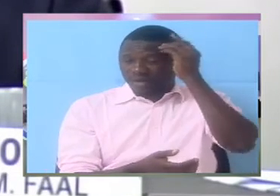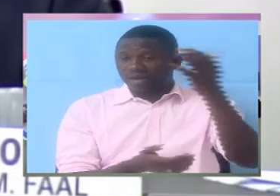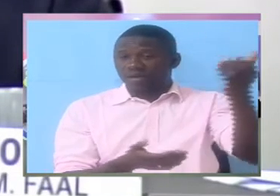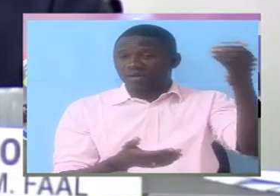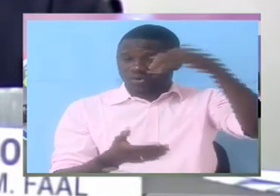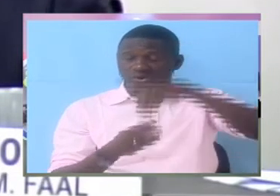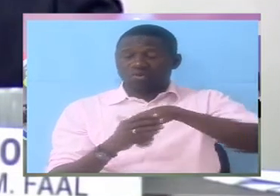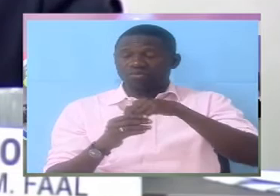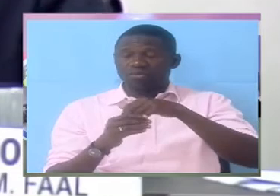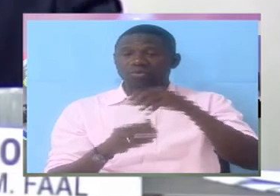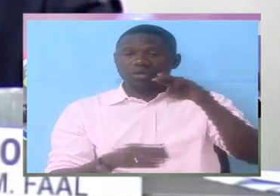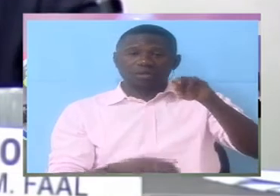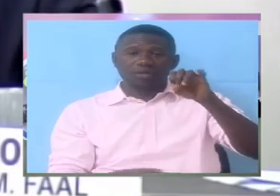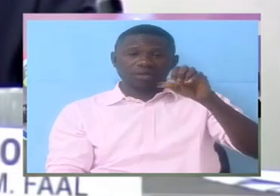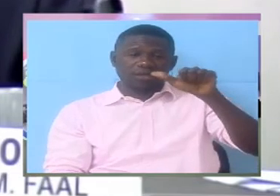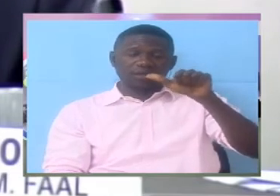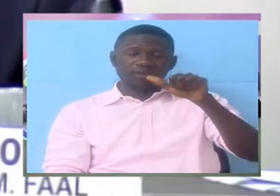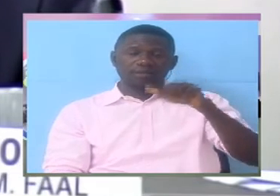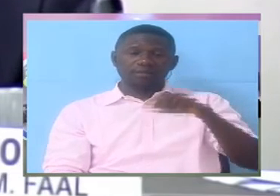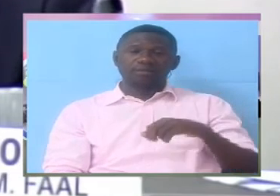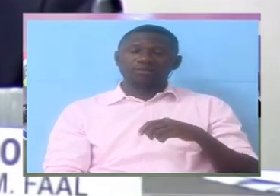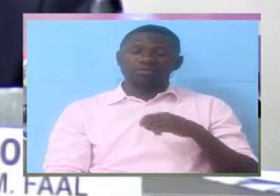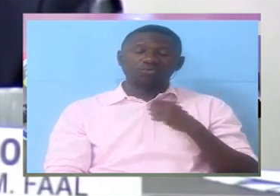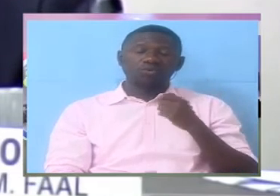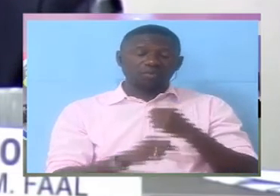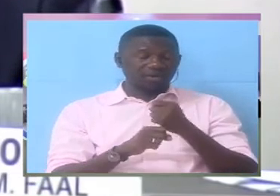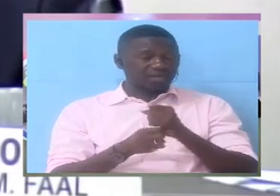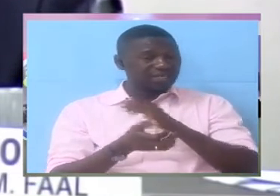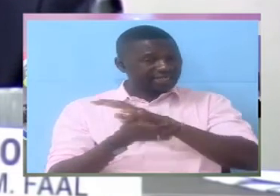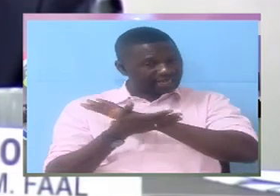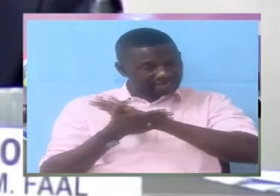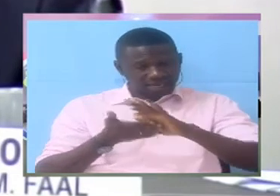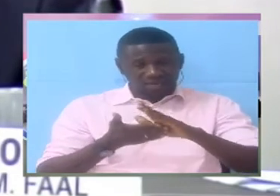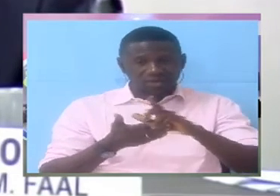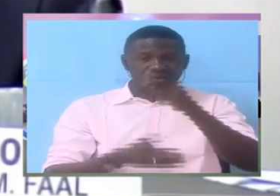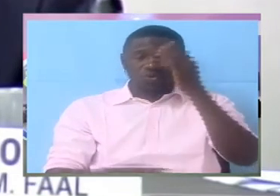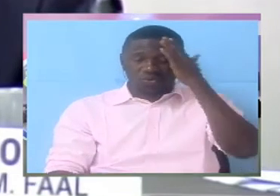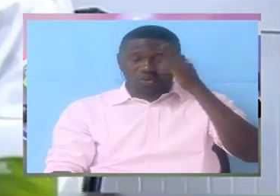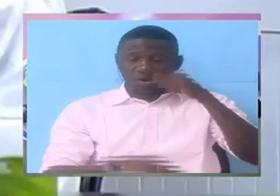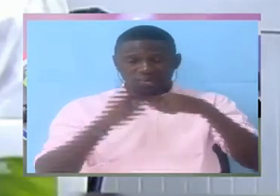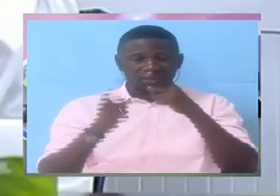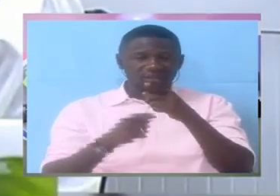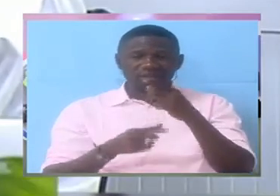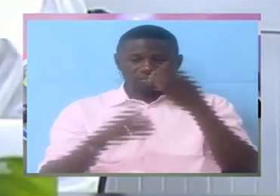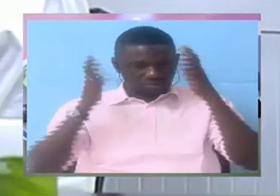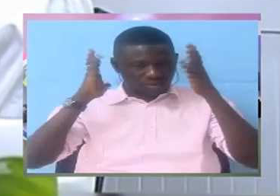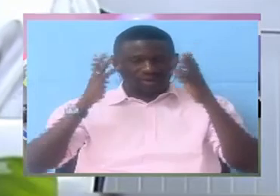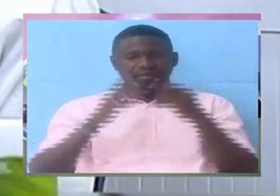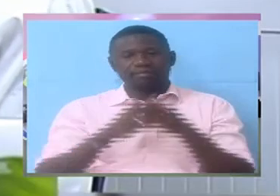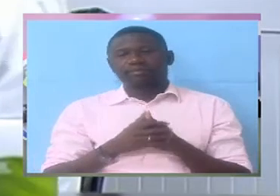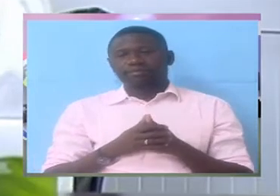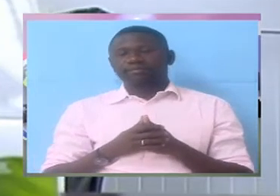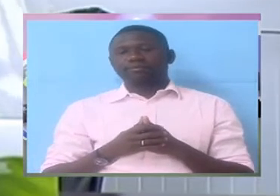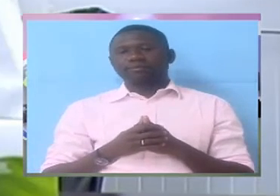Dakar. So clearly you knew about this case. Correct?